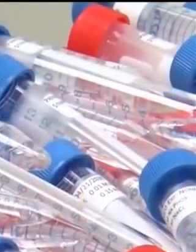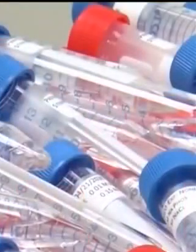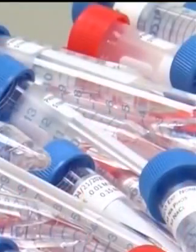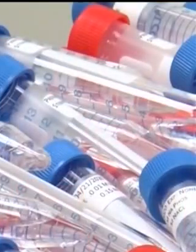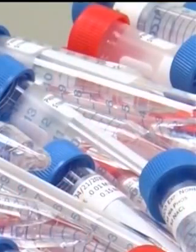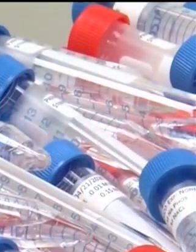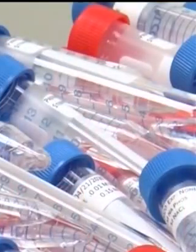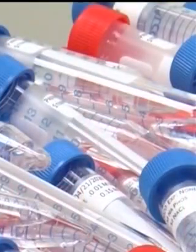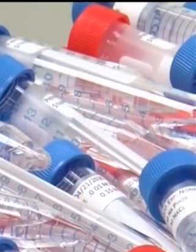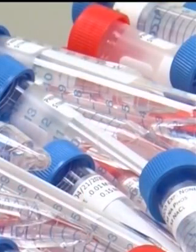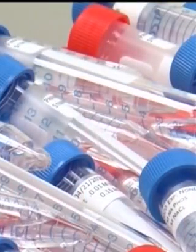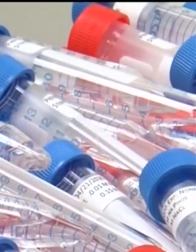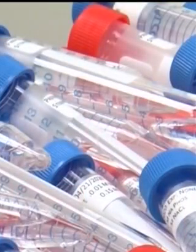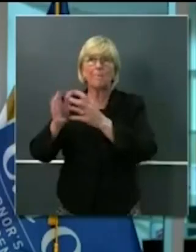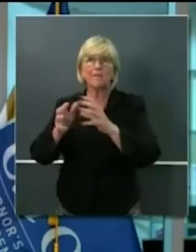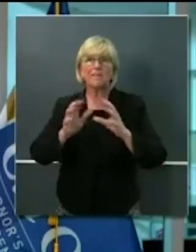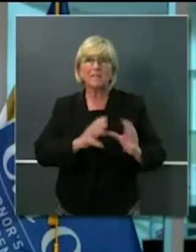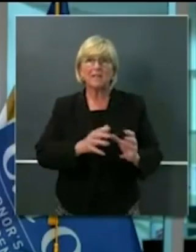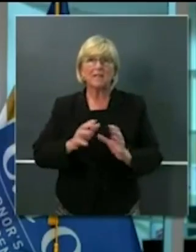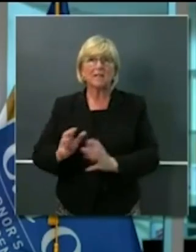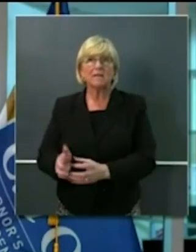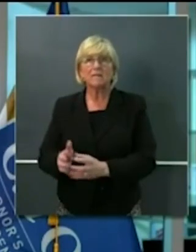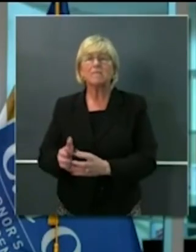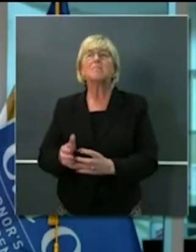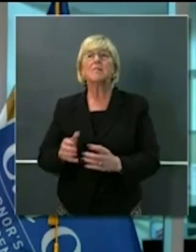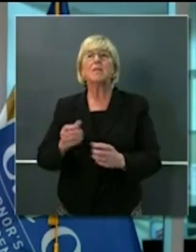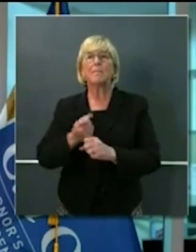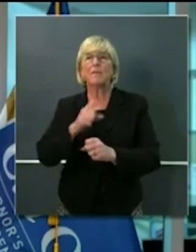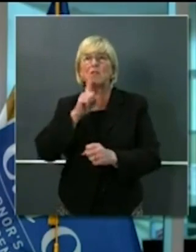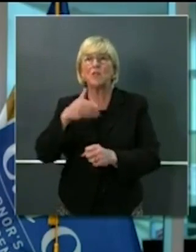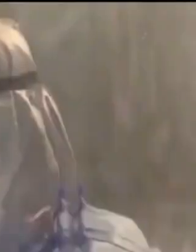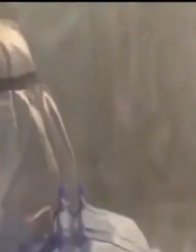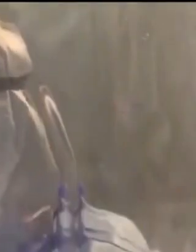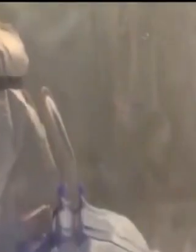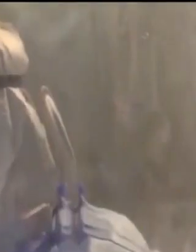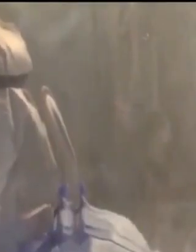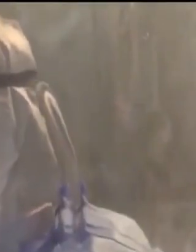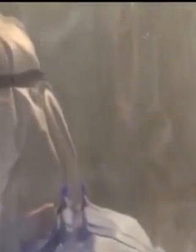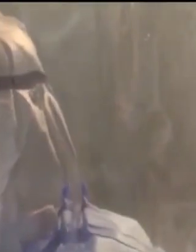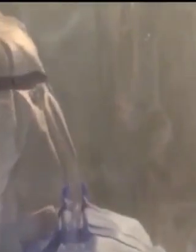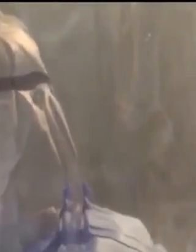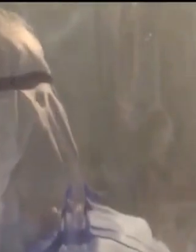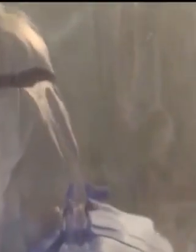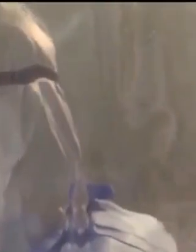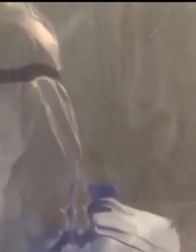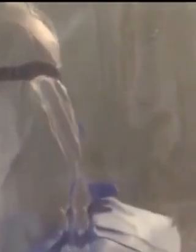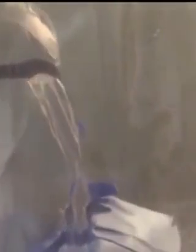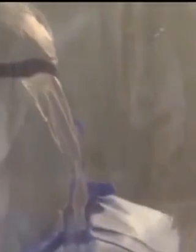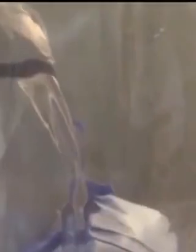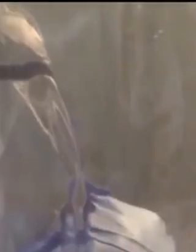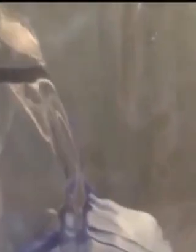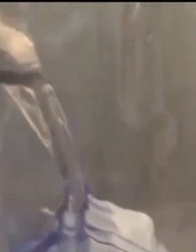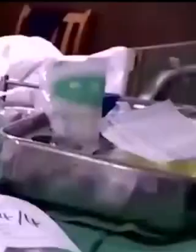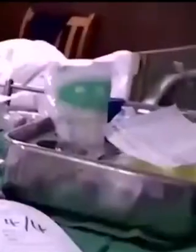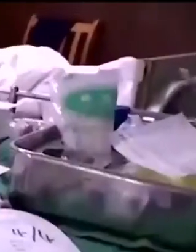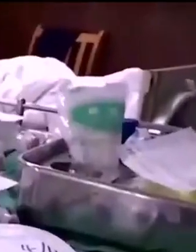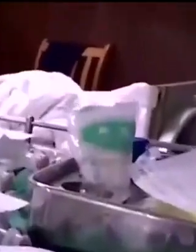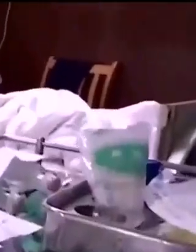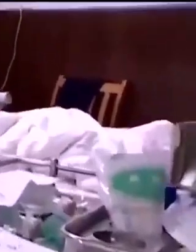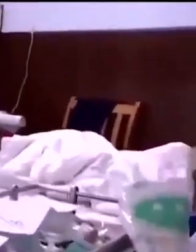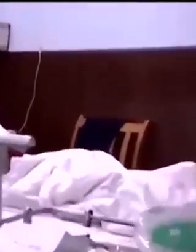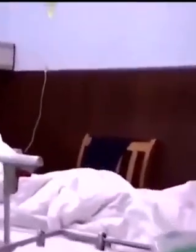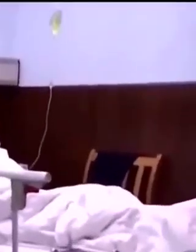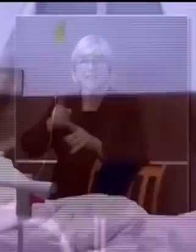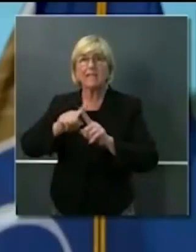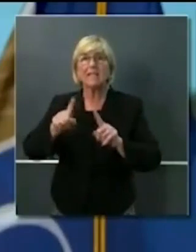set to arrive by the end of this week. State leaders also announced 86 new testing centers in communities that are predominantly Black,